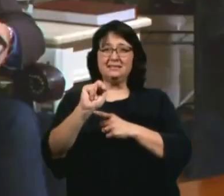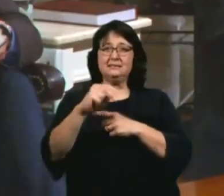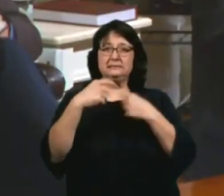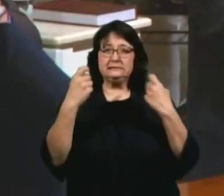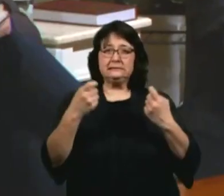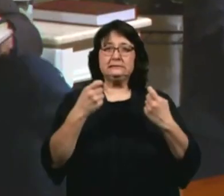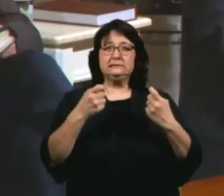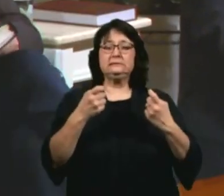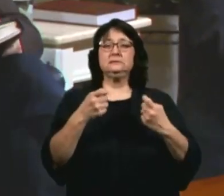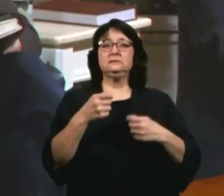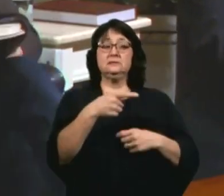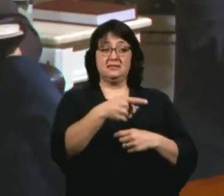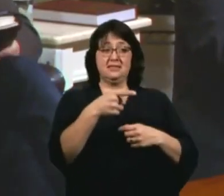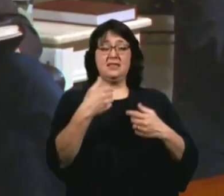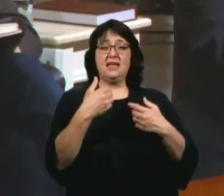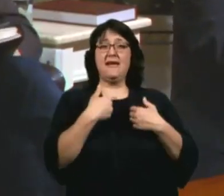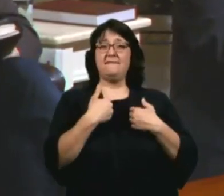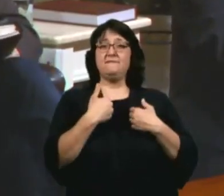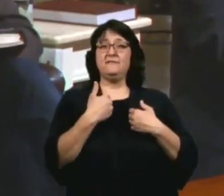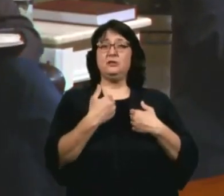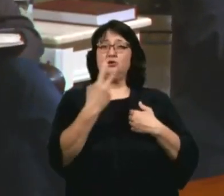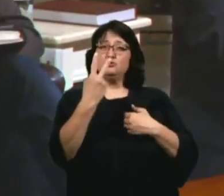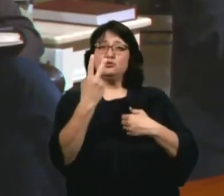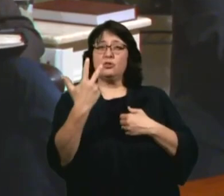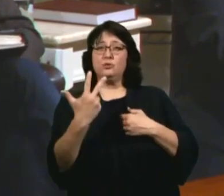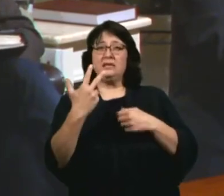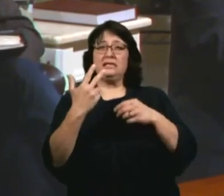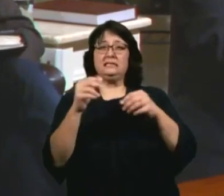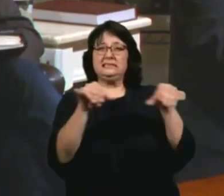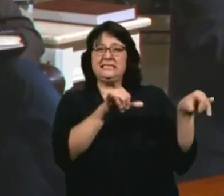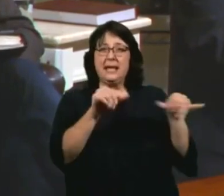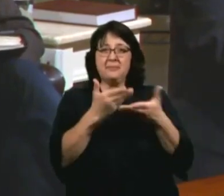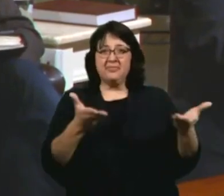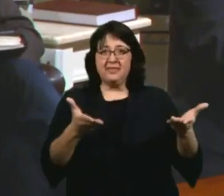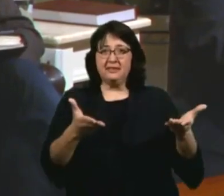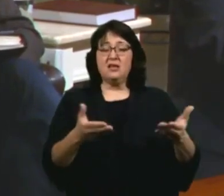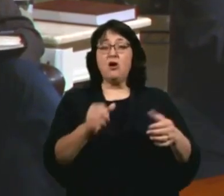tribe has two or three things. One, they all have a cemetery.